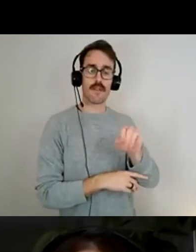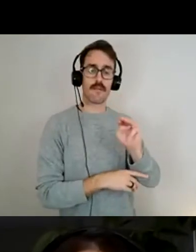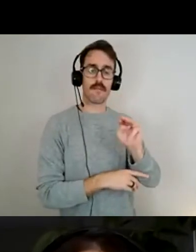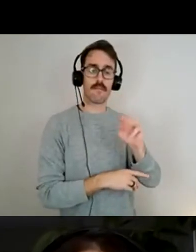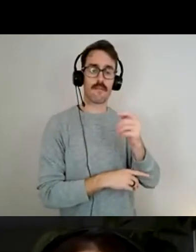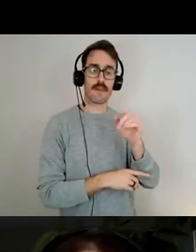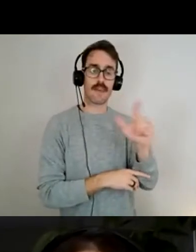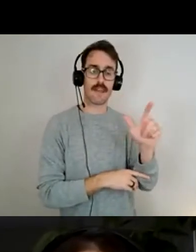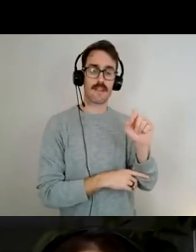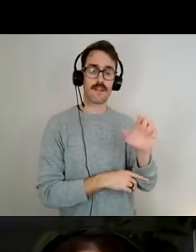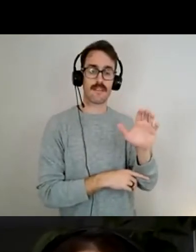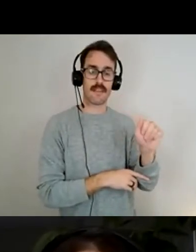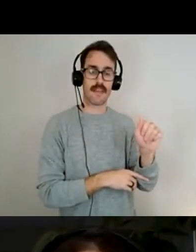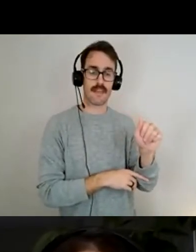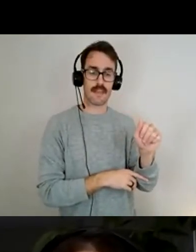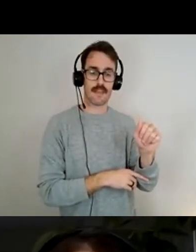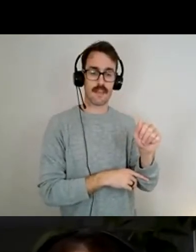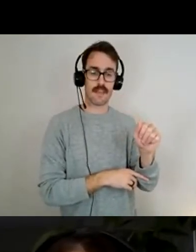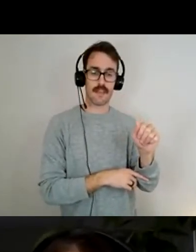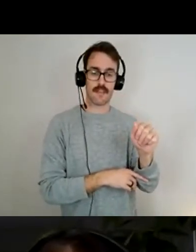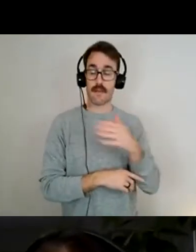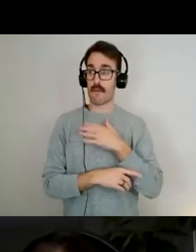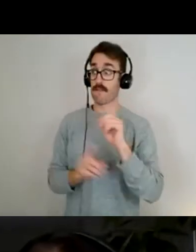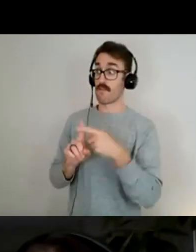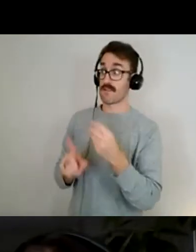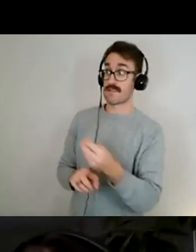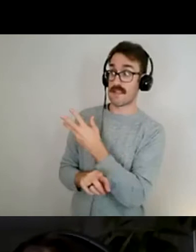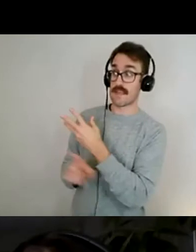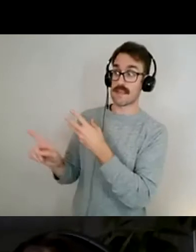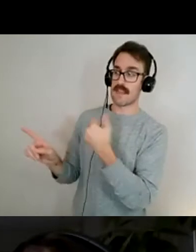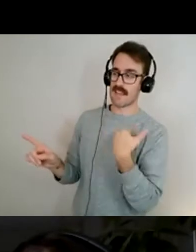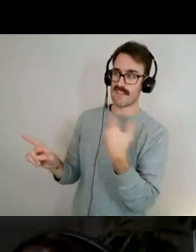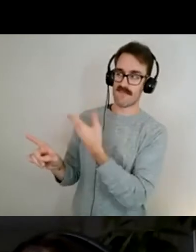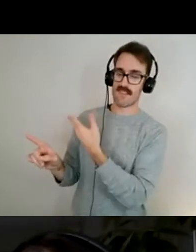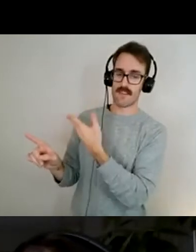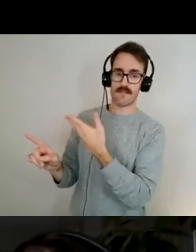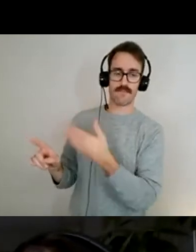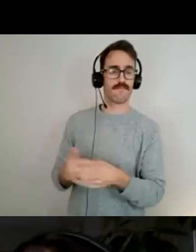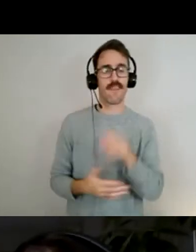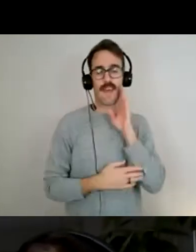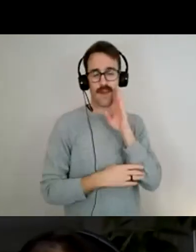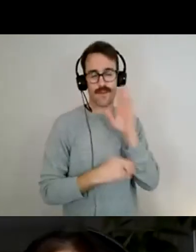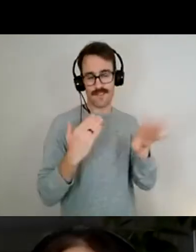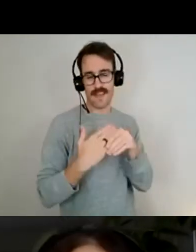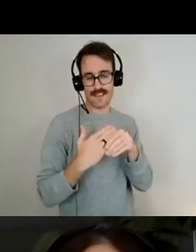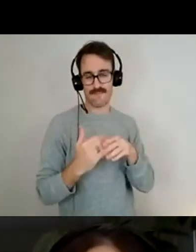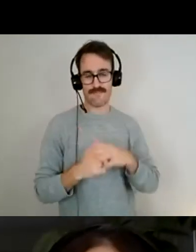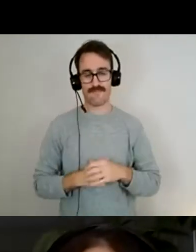www.mcgill.ca. If you look on my first slide. Oh, it's okay. I will put it in the chat box.